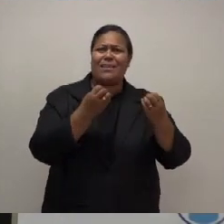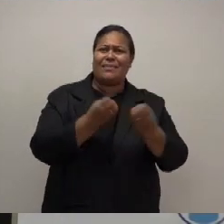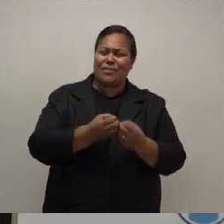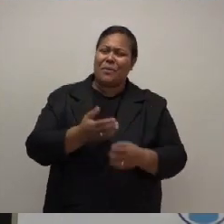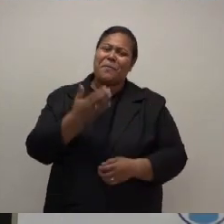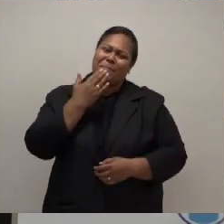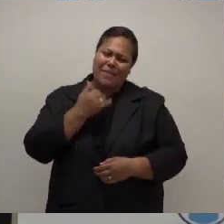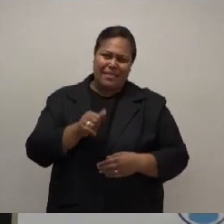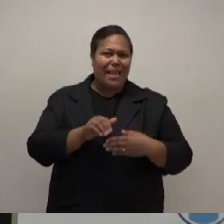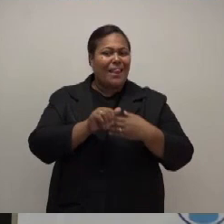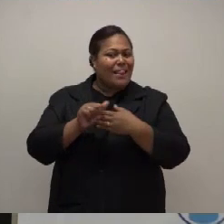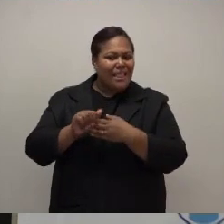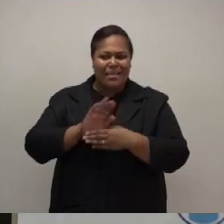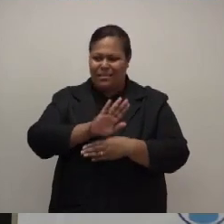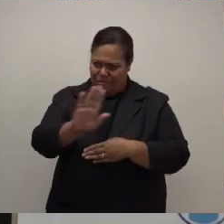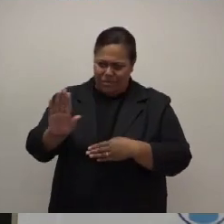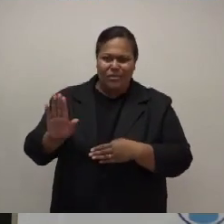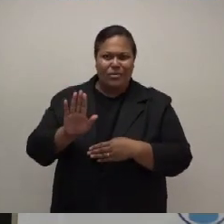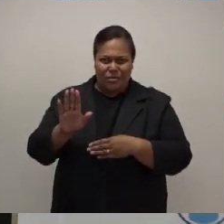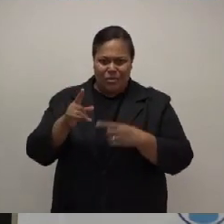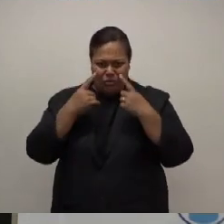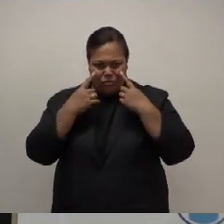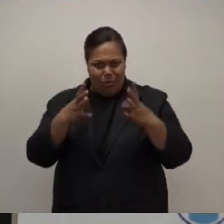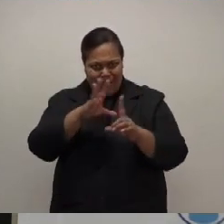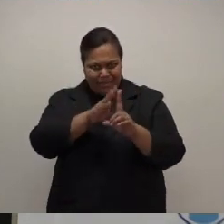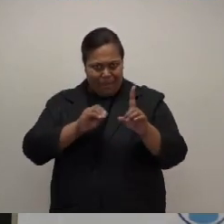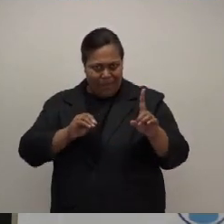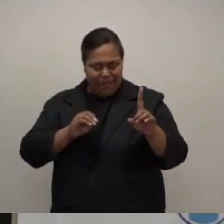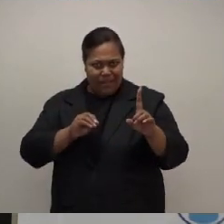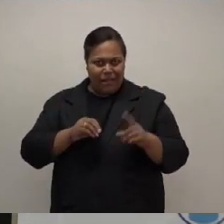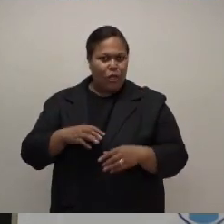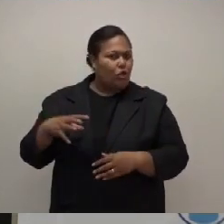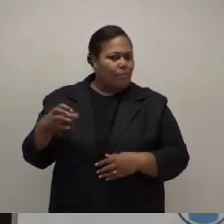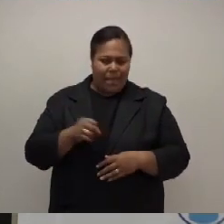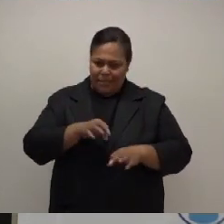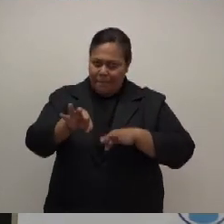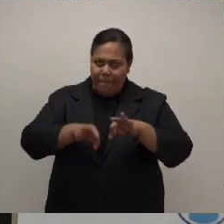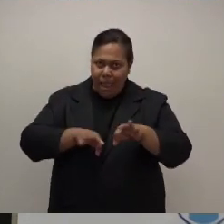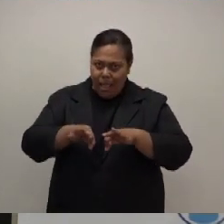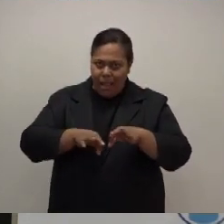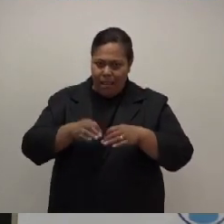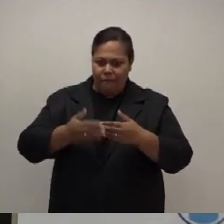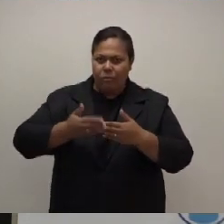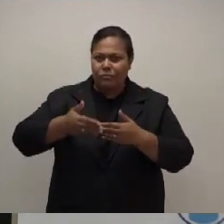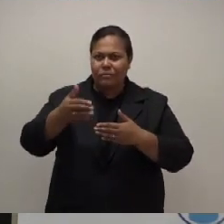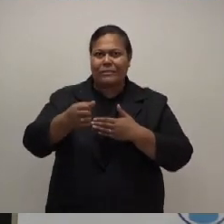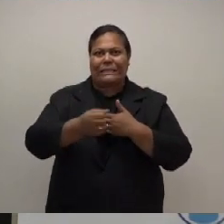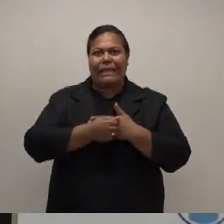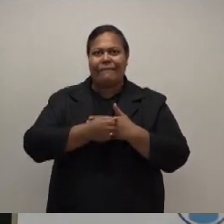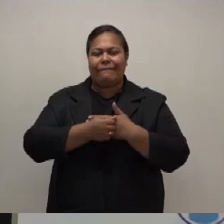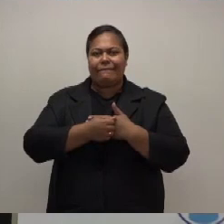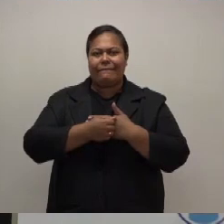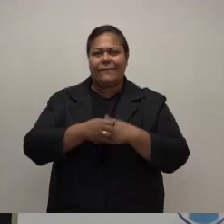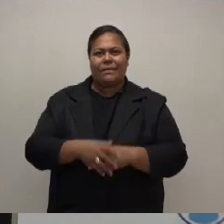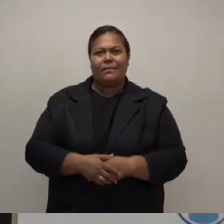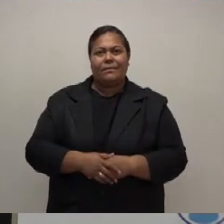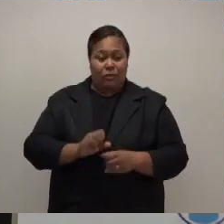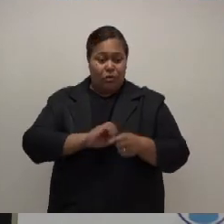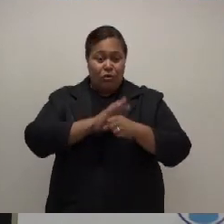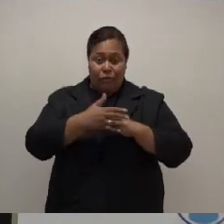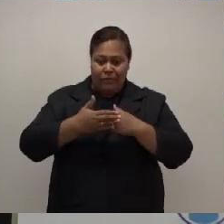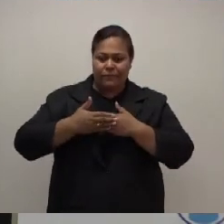leaders in their respective fields by drawing up their own game plans for running safe, COVID-proofed